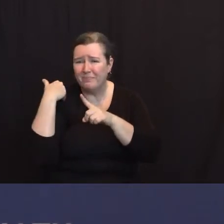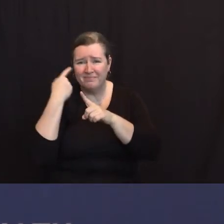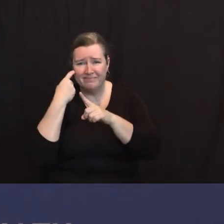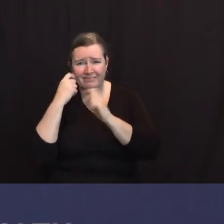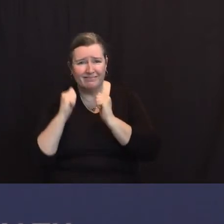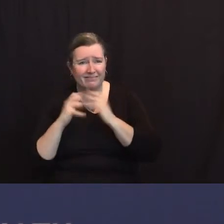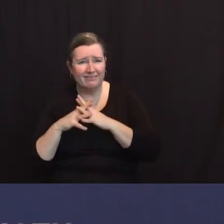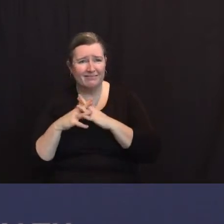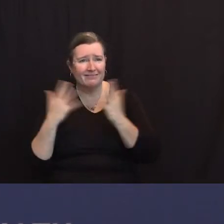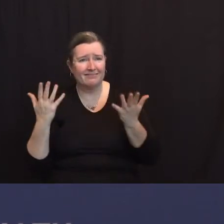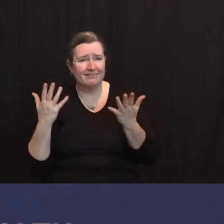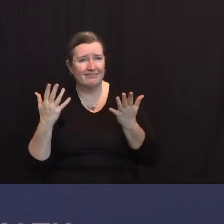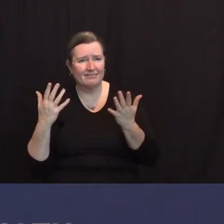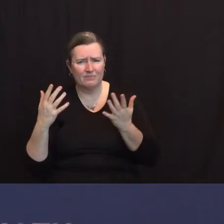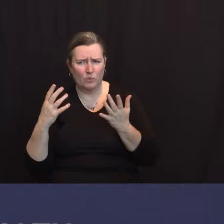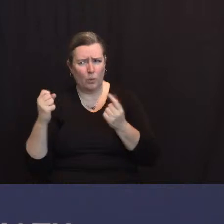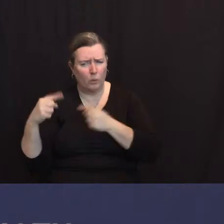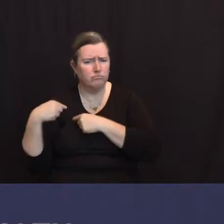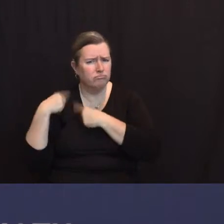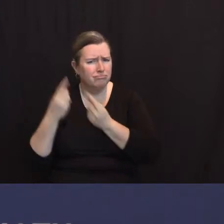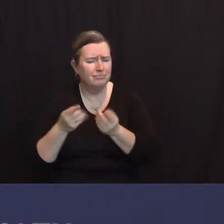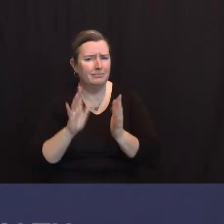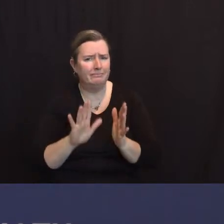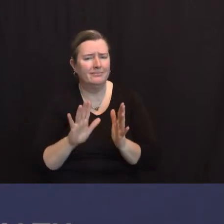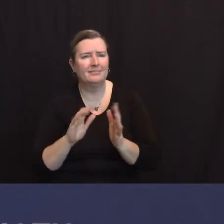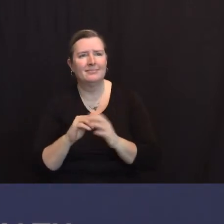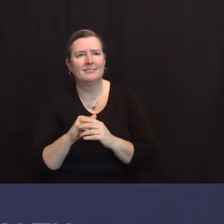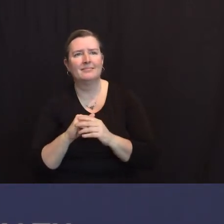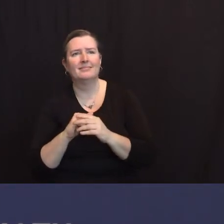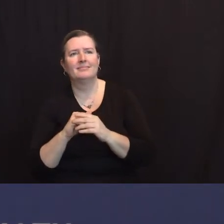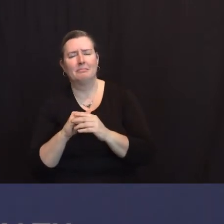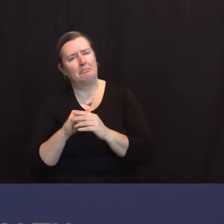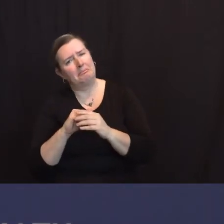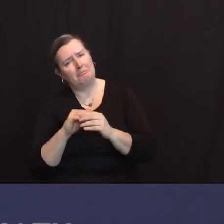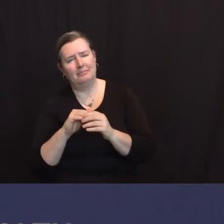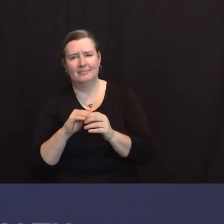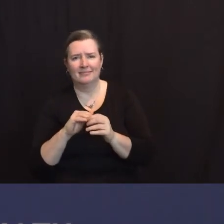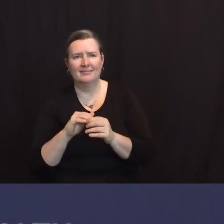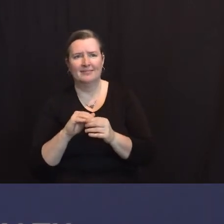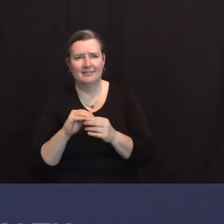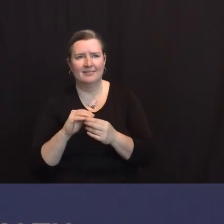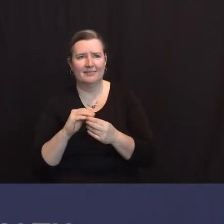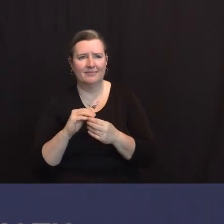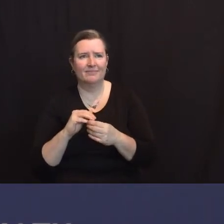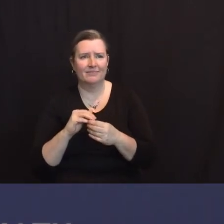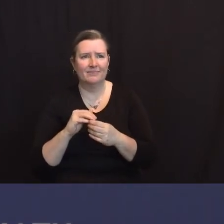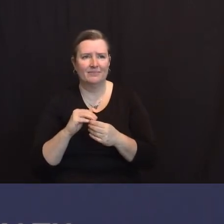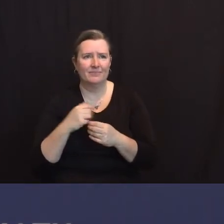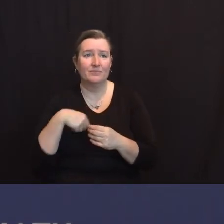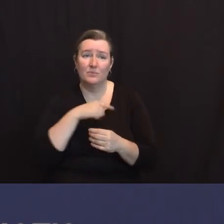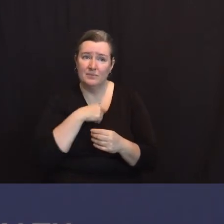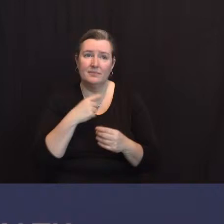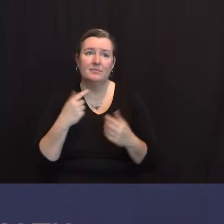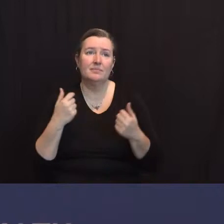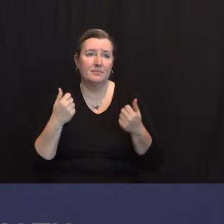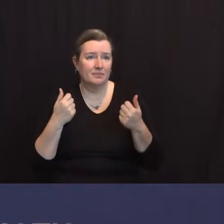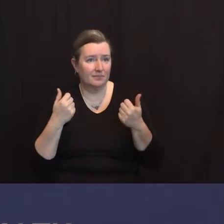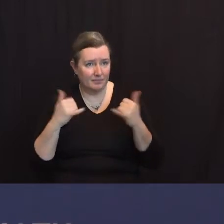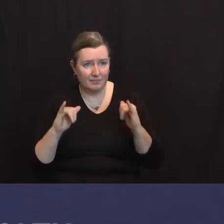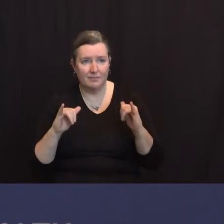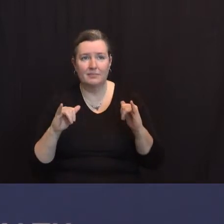from nothing to something in 10 languages. With all due respect, we're still in the game, and Judy can add anything more to